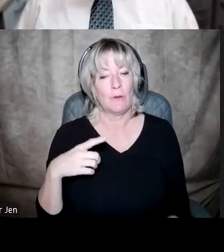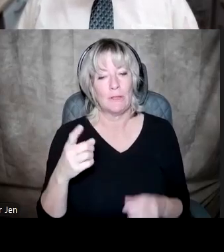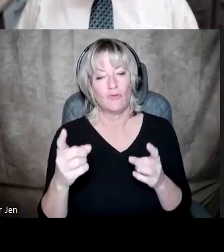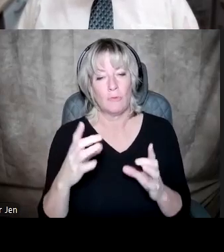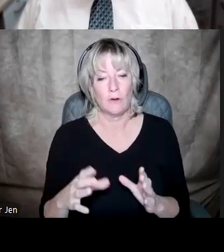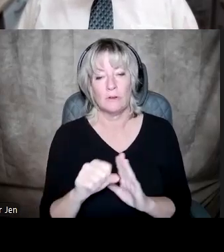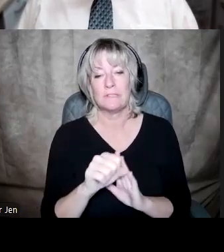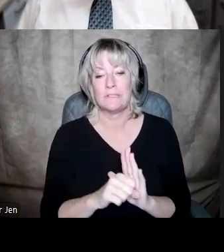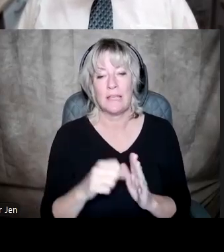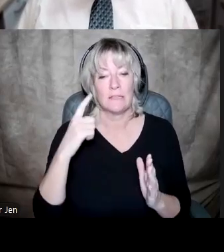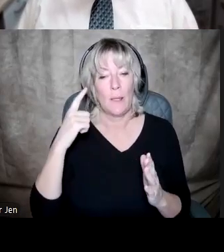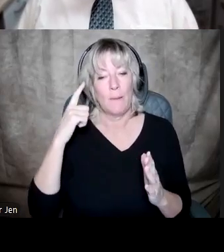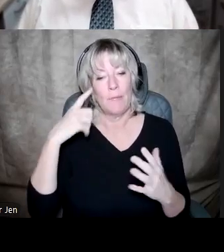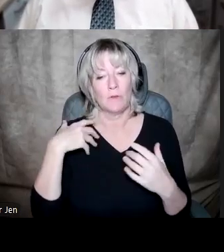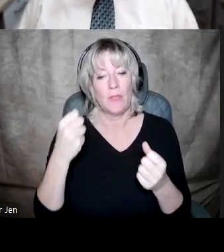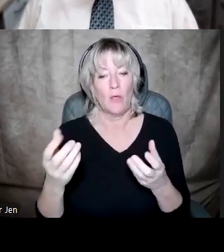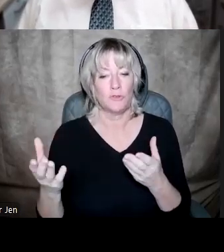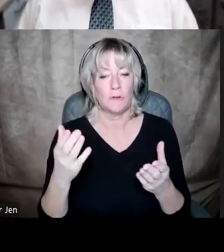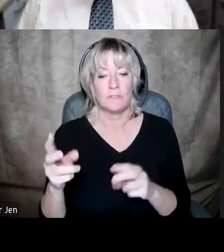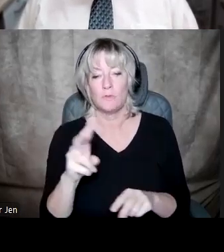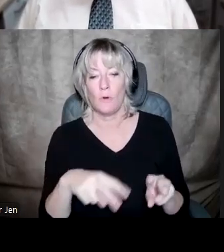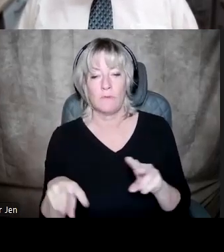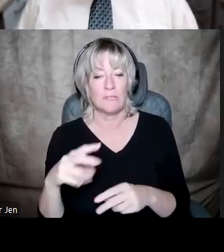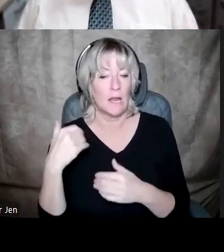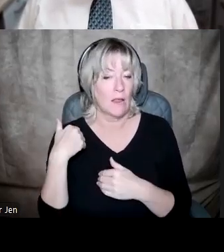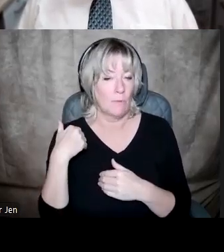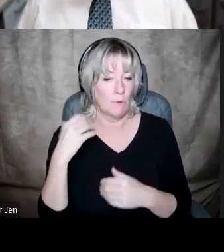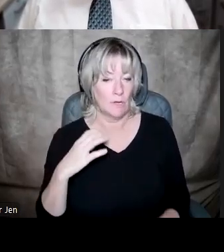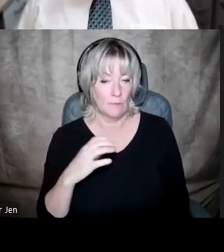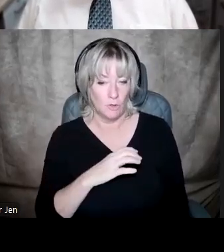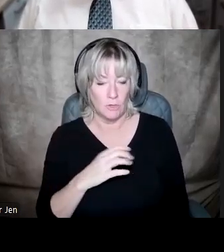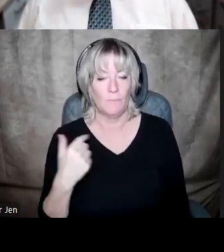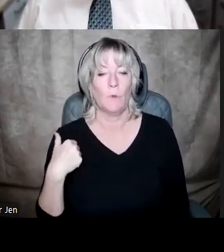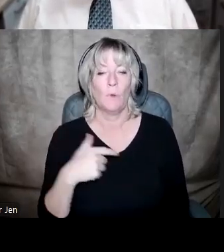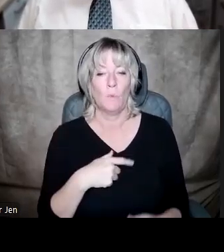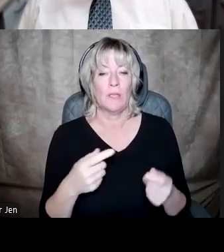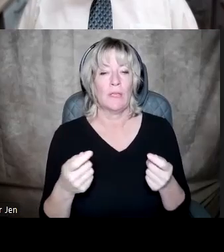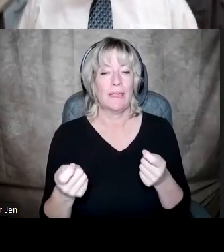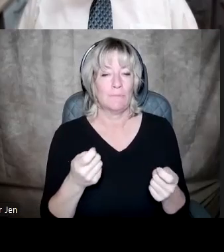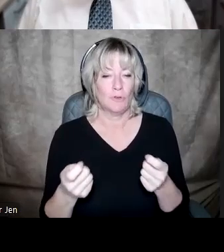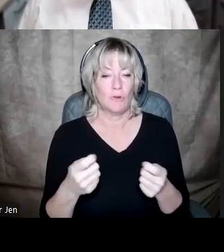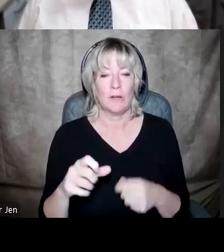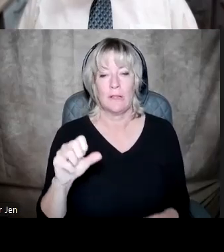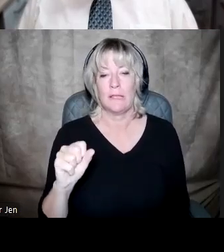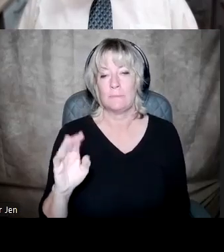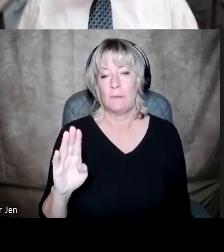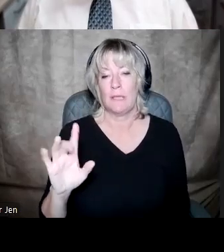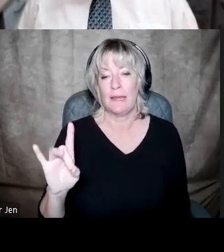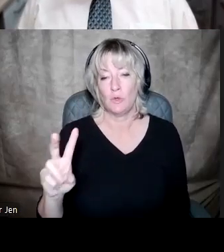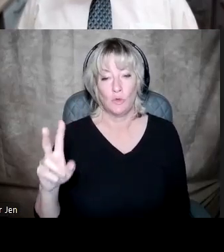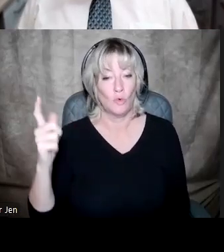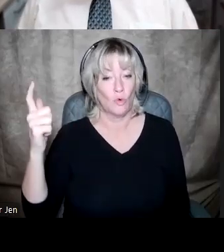state's Mental Health Services Oversight and Accountability Commission, and we administer the SB 82